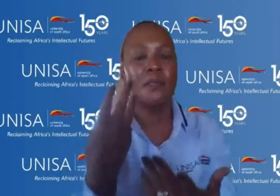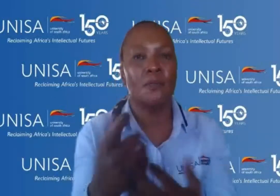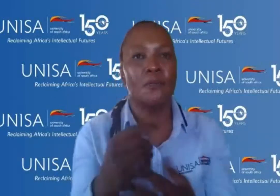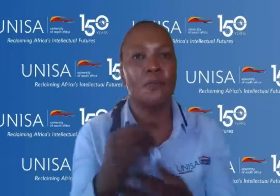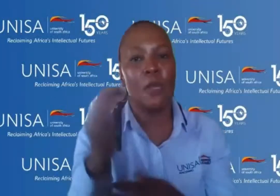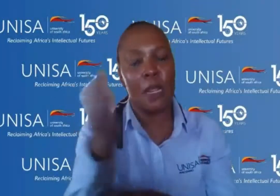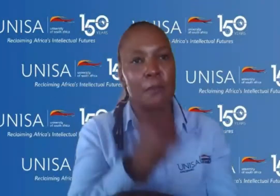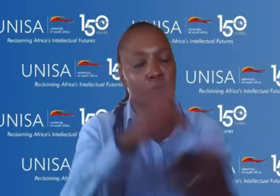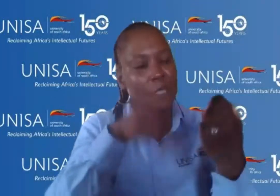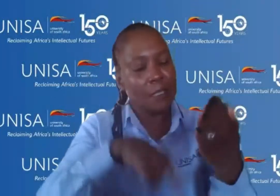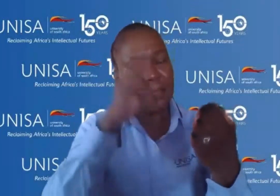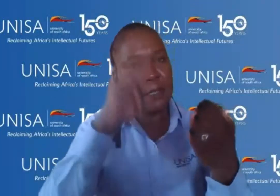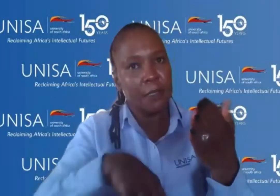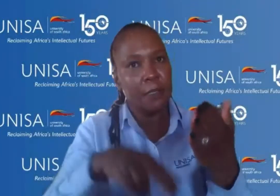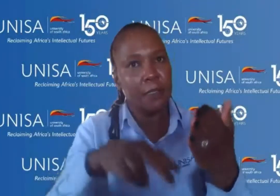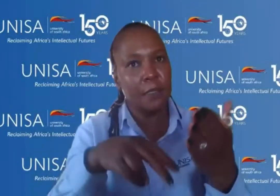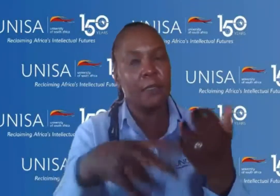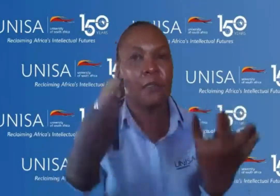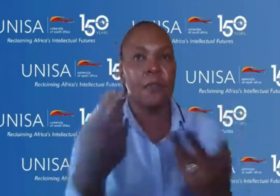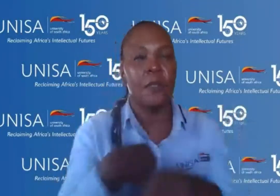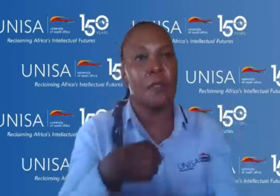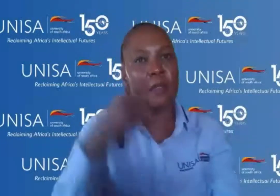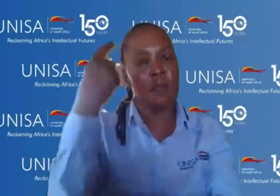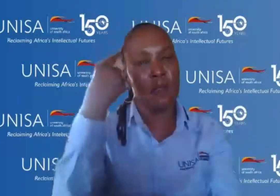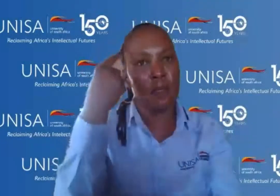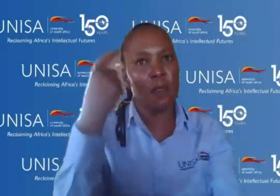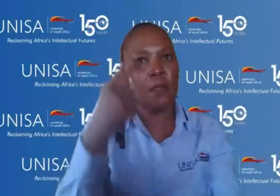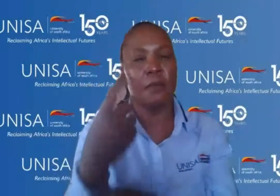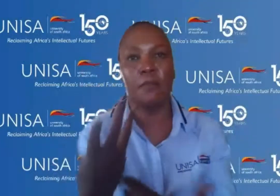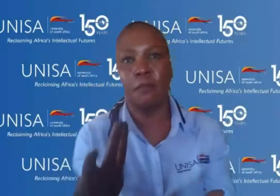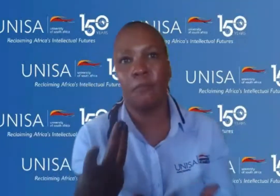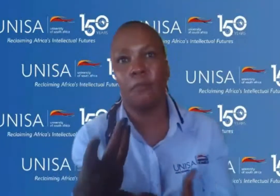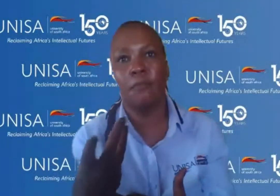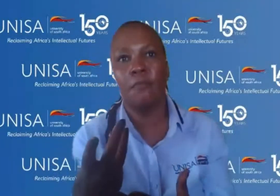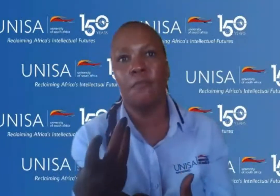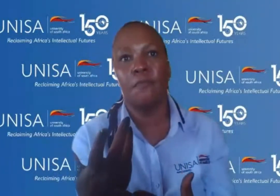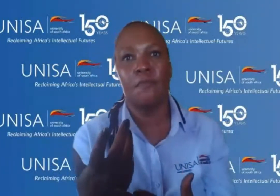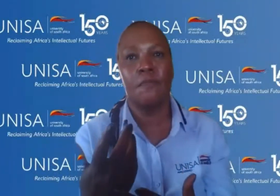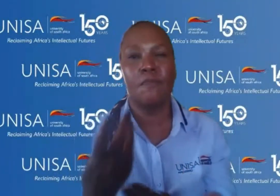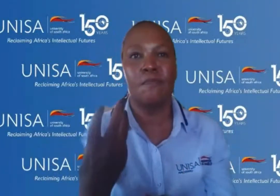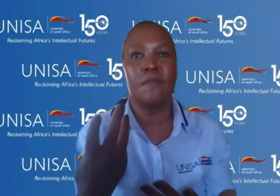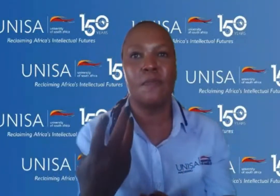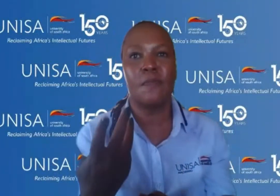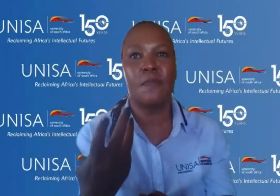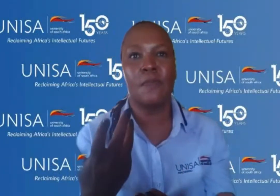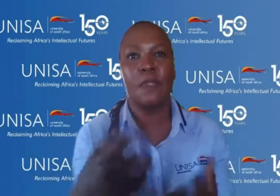reading, I tend to have a mind that is not necessarily